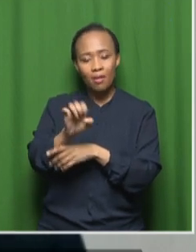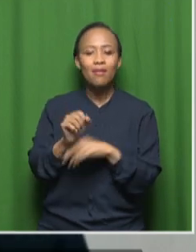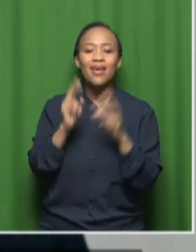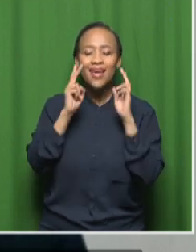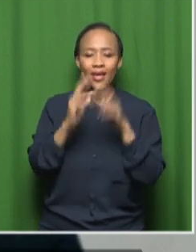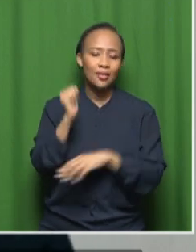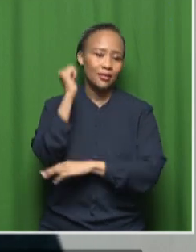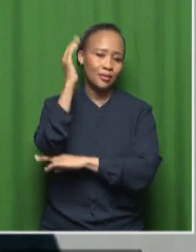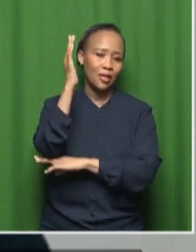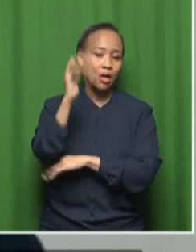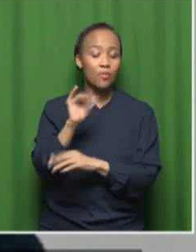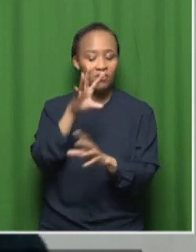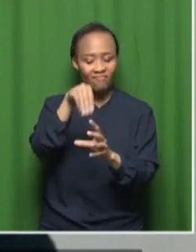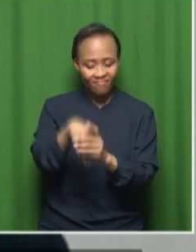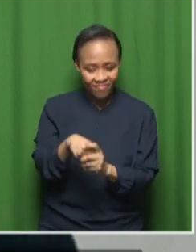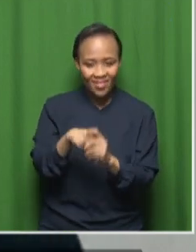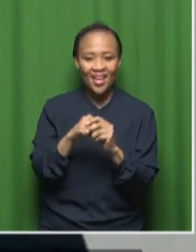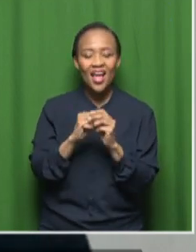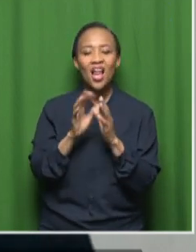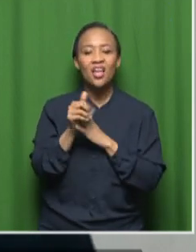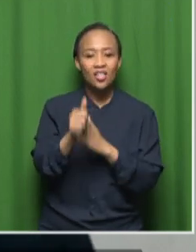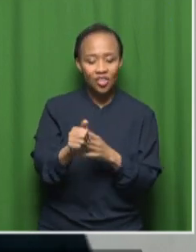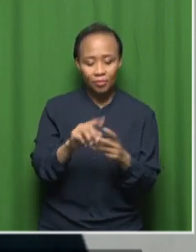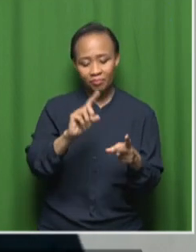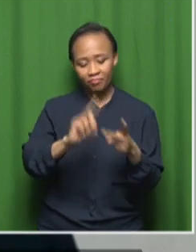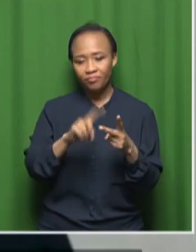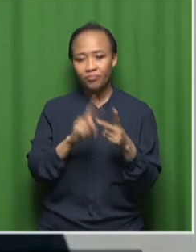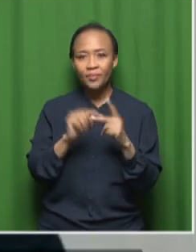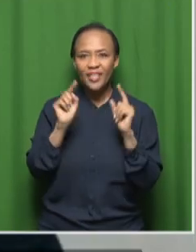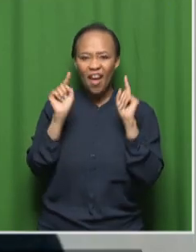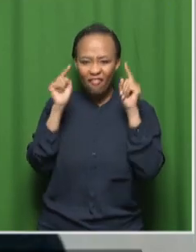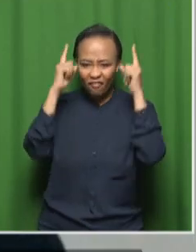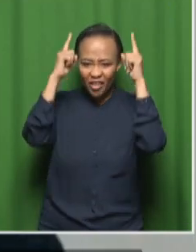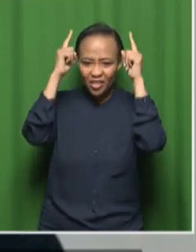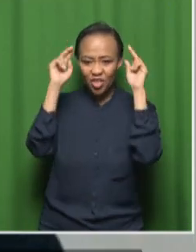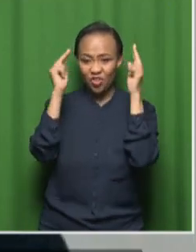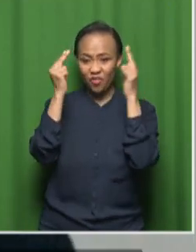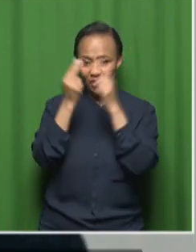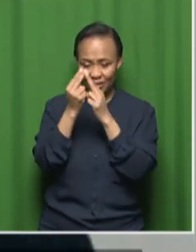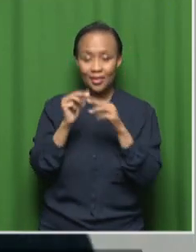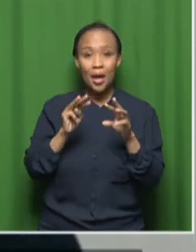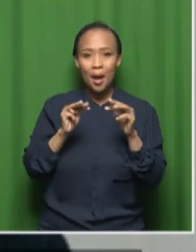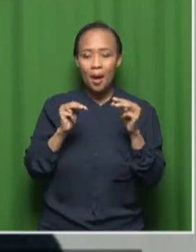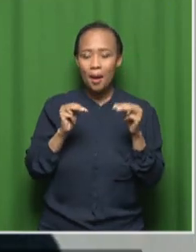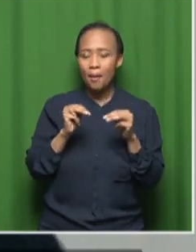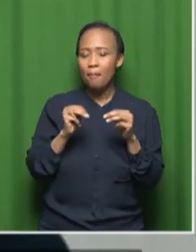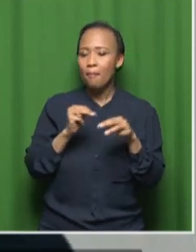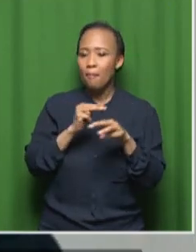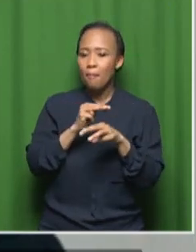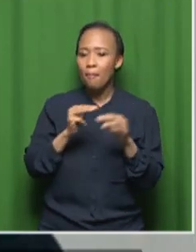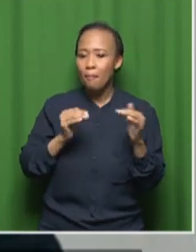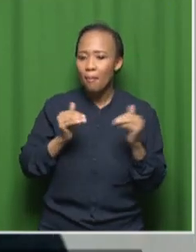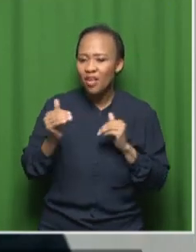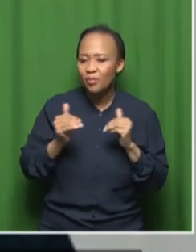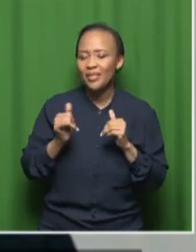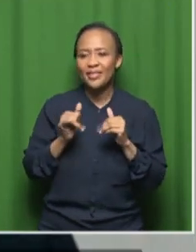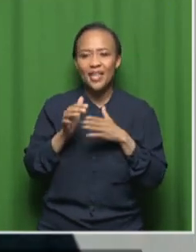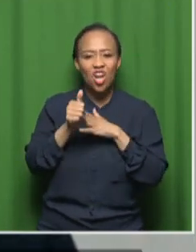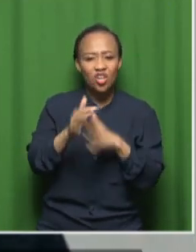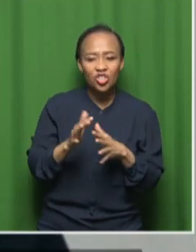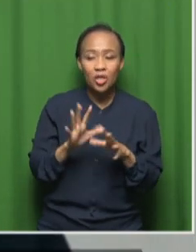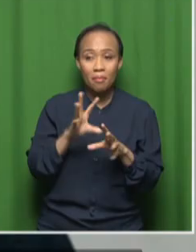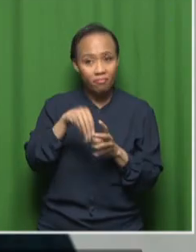Army leadership there. We'll have the Wits University management and leadership, and other guests as well